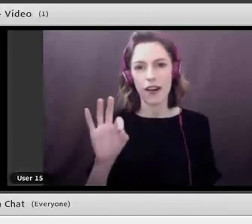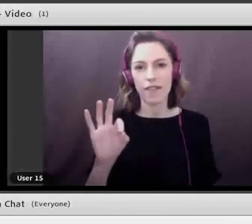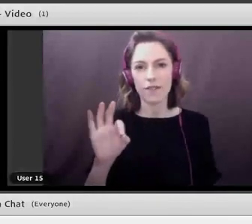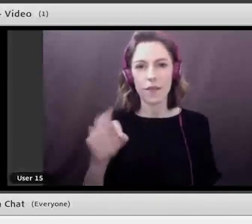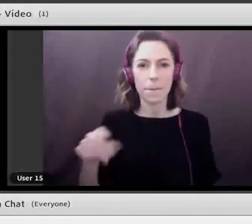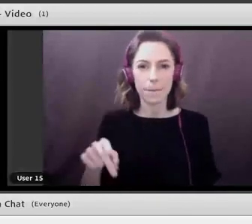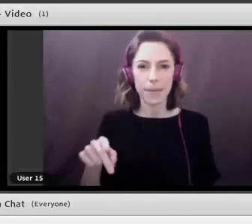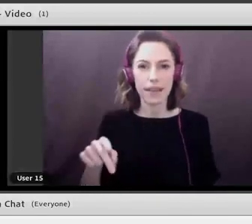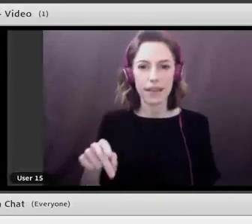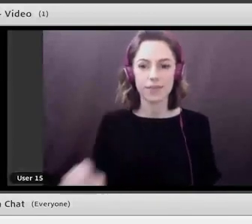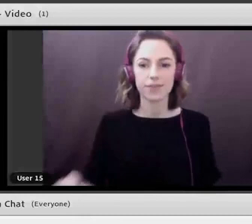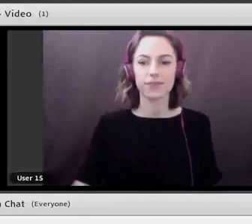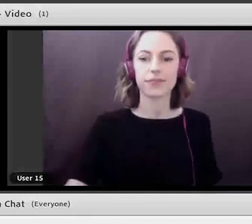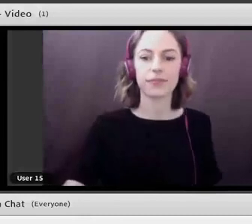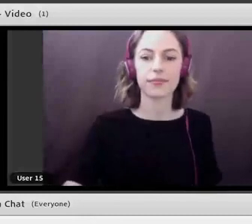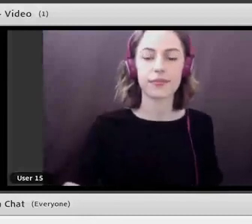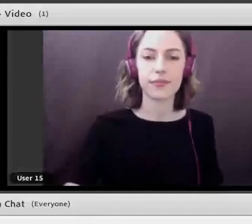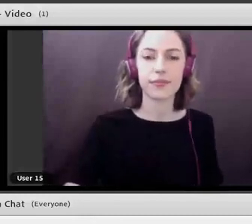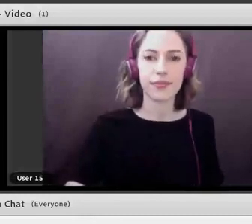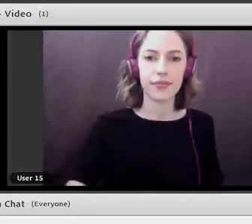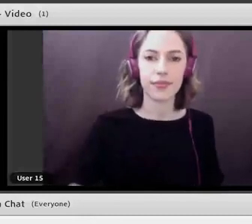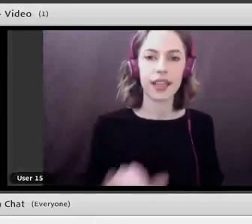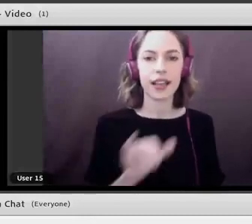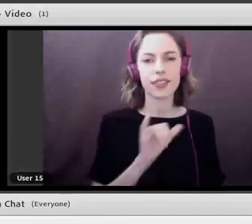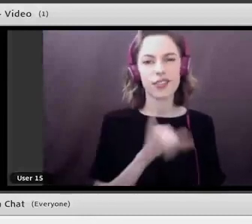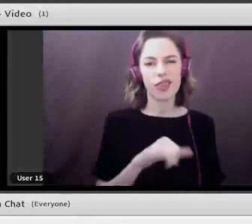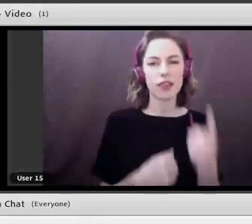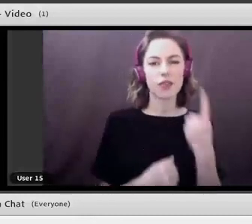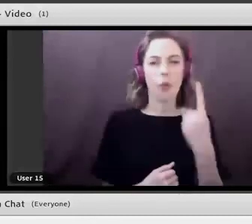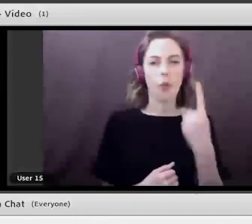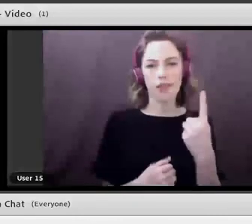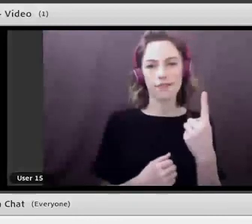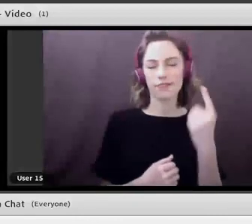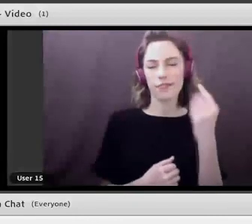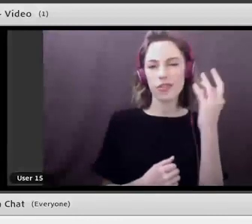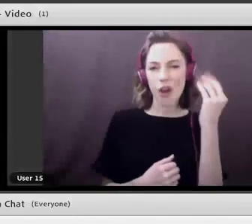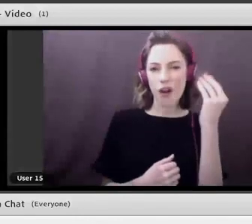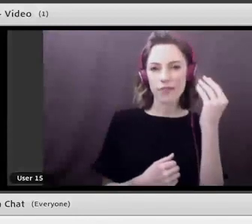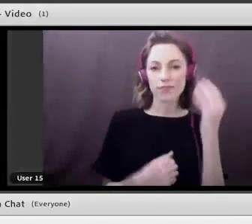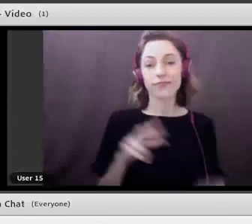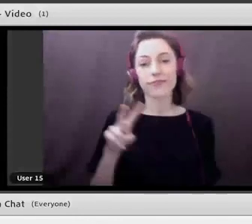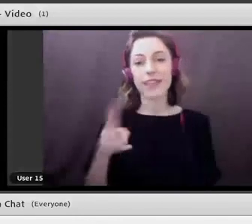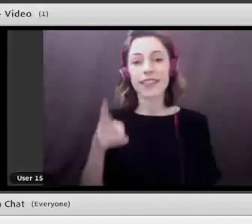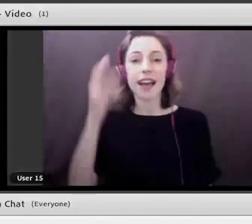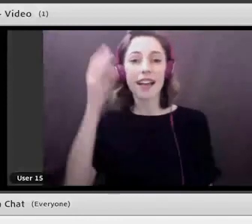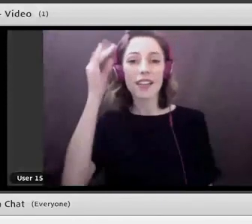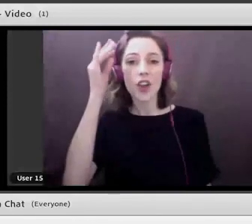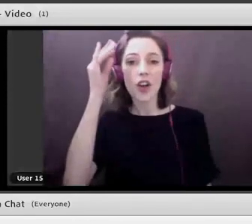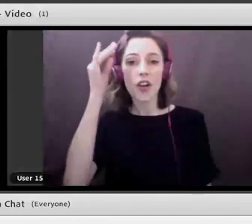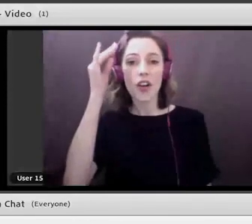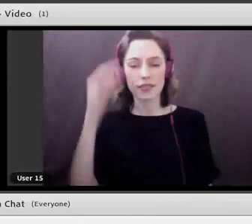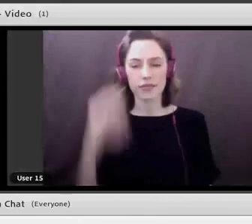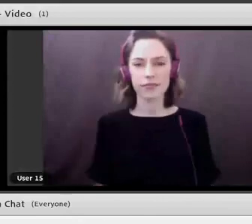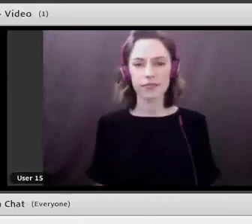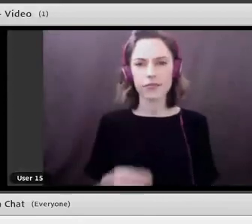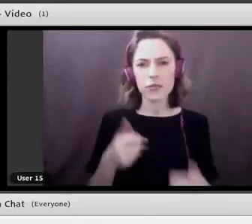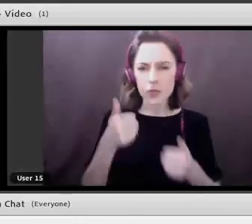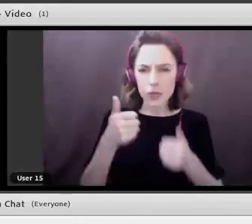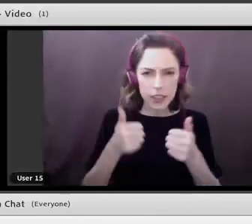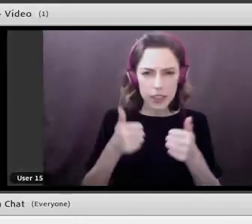exactly how the relevant impairments that we're interested in. And I